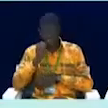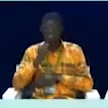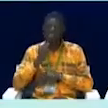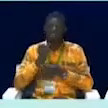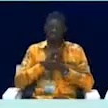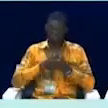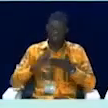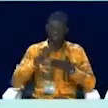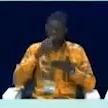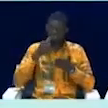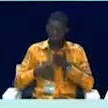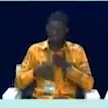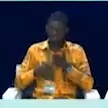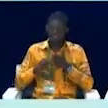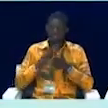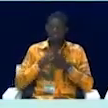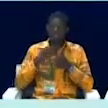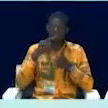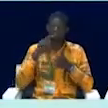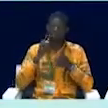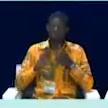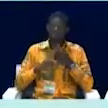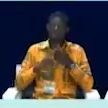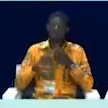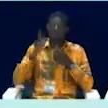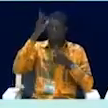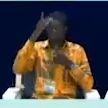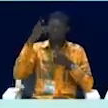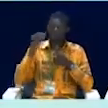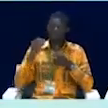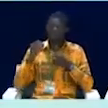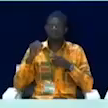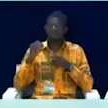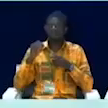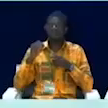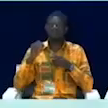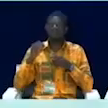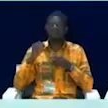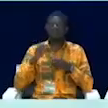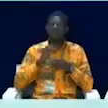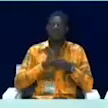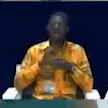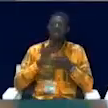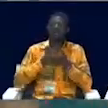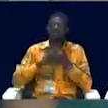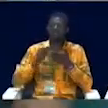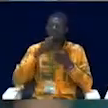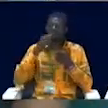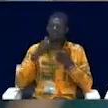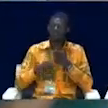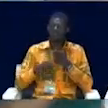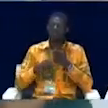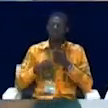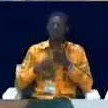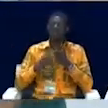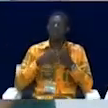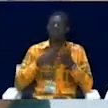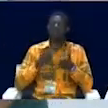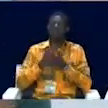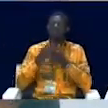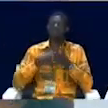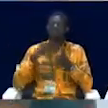write another letter and send it to Daddy Chiyo. So I wrote the letter, and he helped